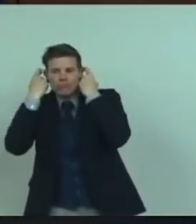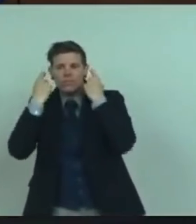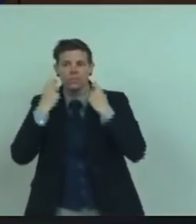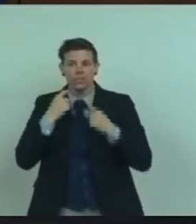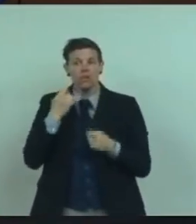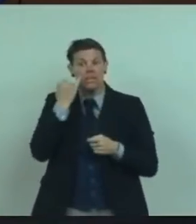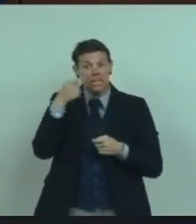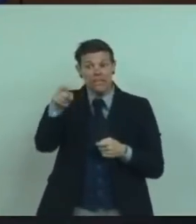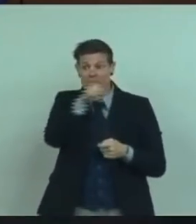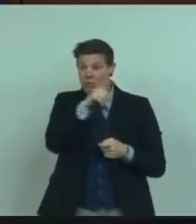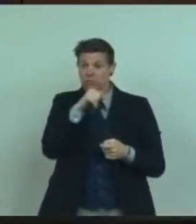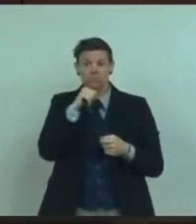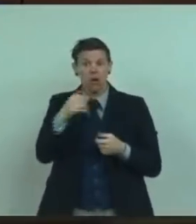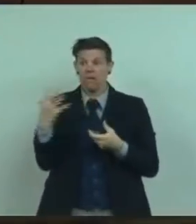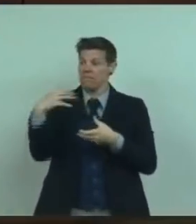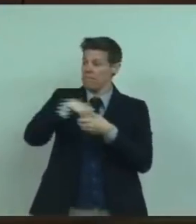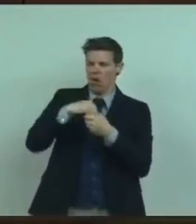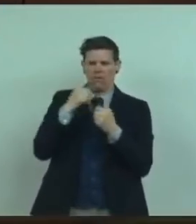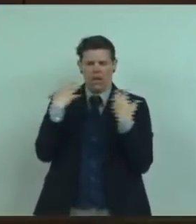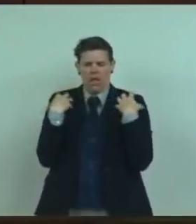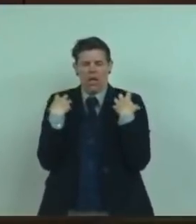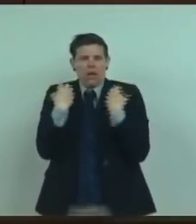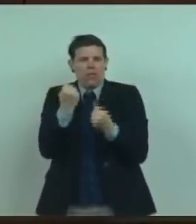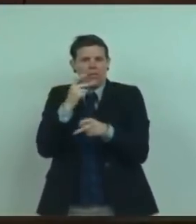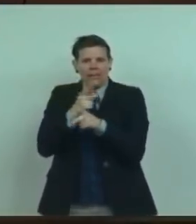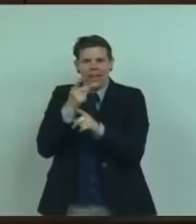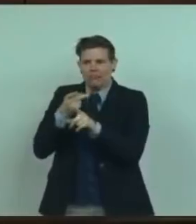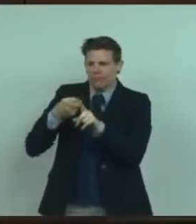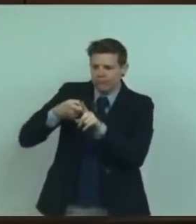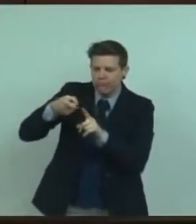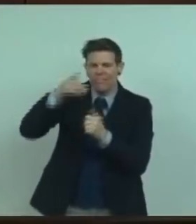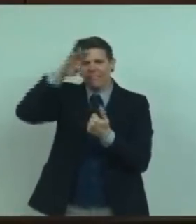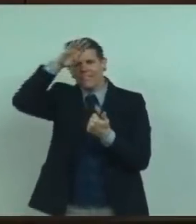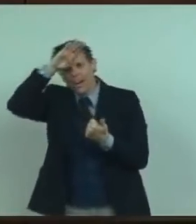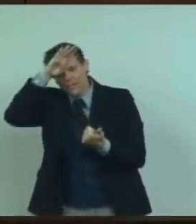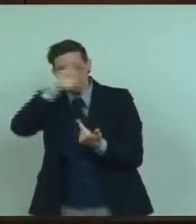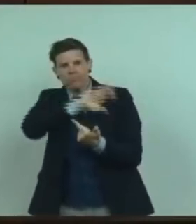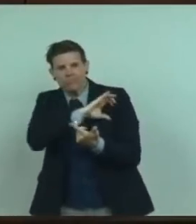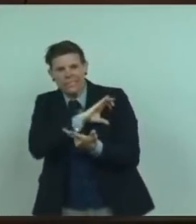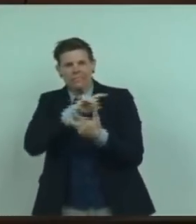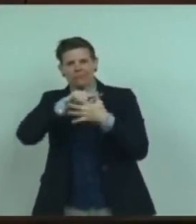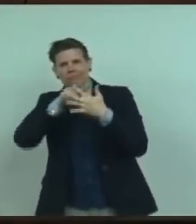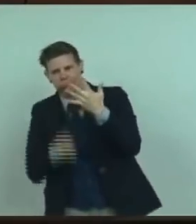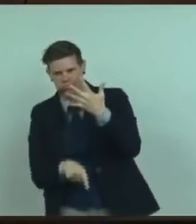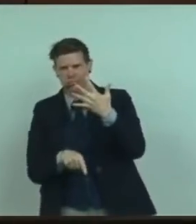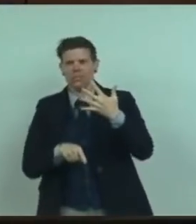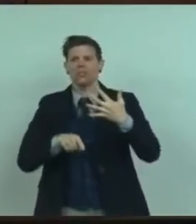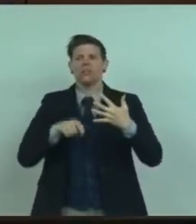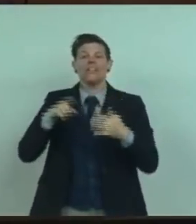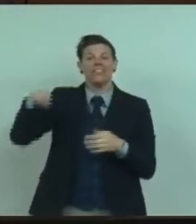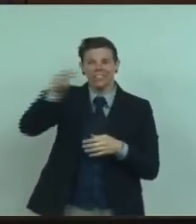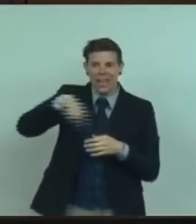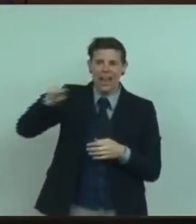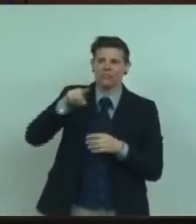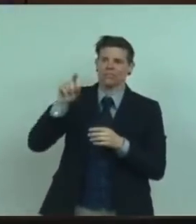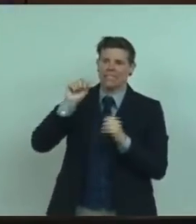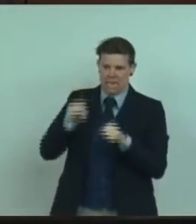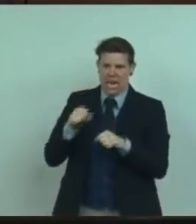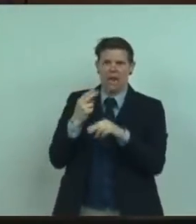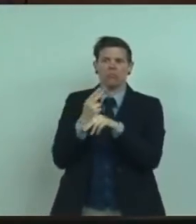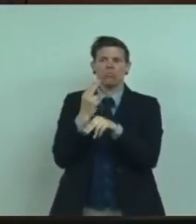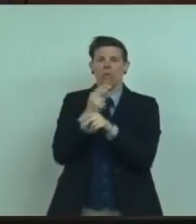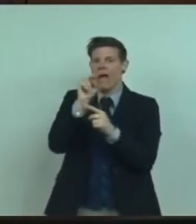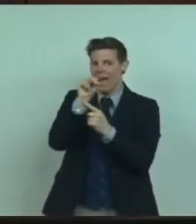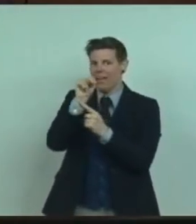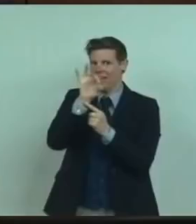healthcare worker to buy any of the masks that I showed you, the N95 or the surgical mask. We